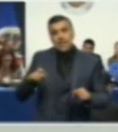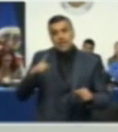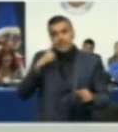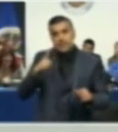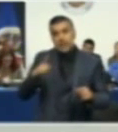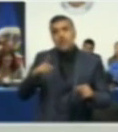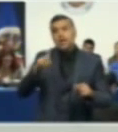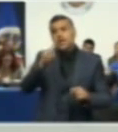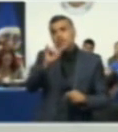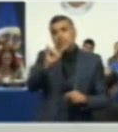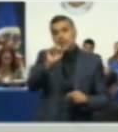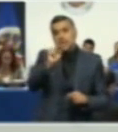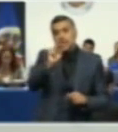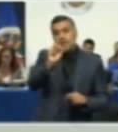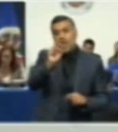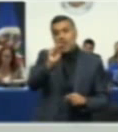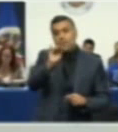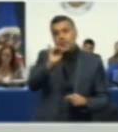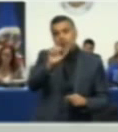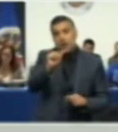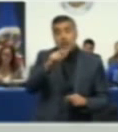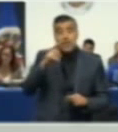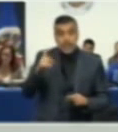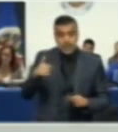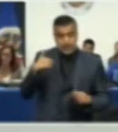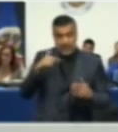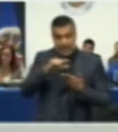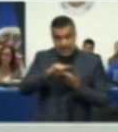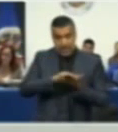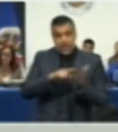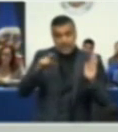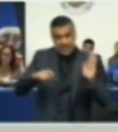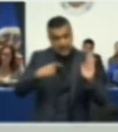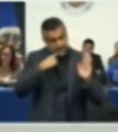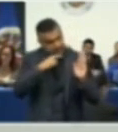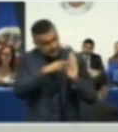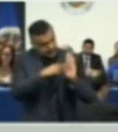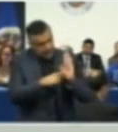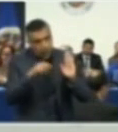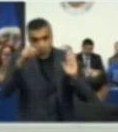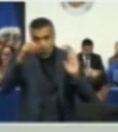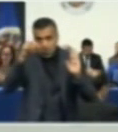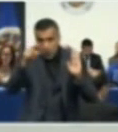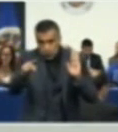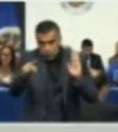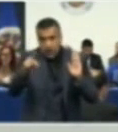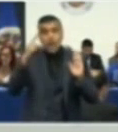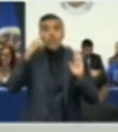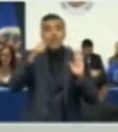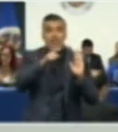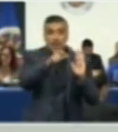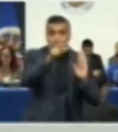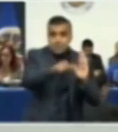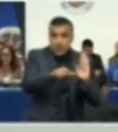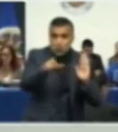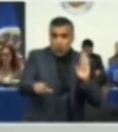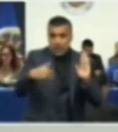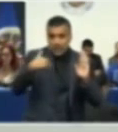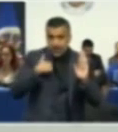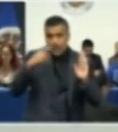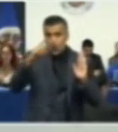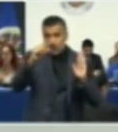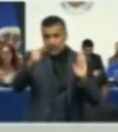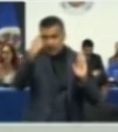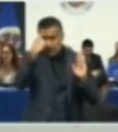sufficiently dynamic. And it needs to have, the law needs to have opportunities for a person who has a